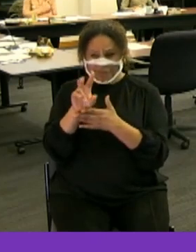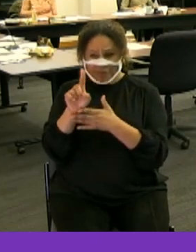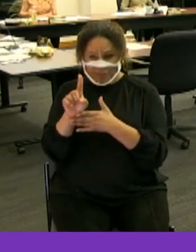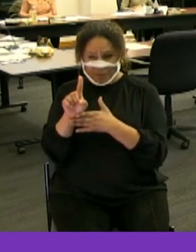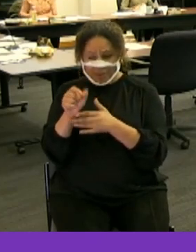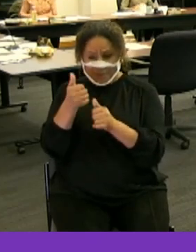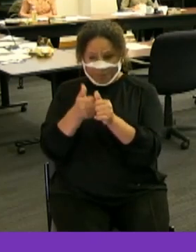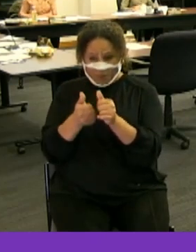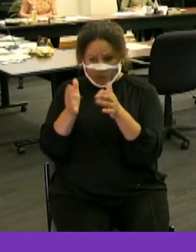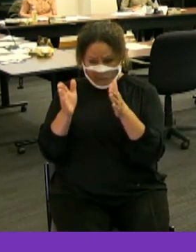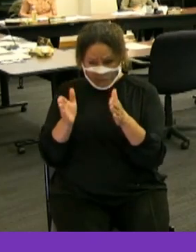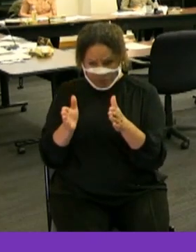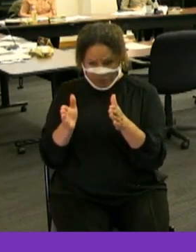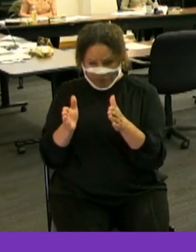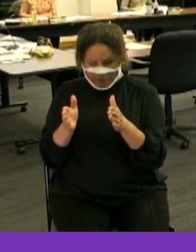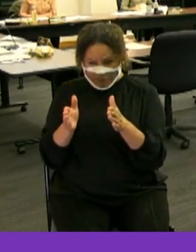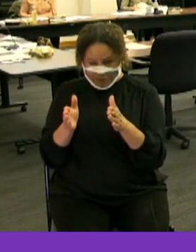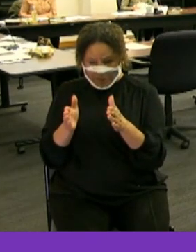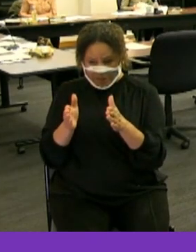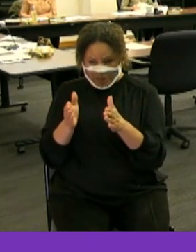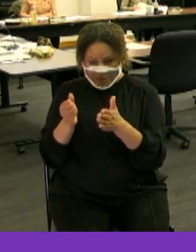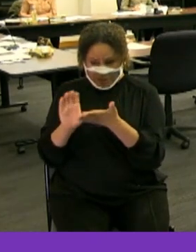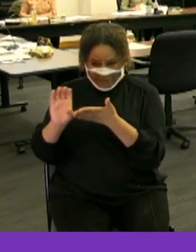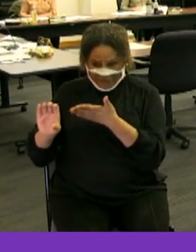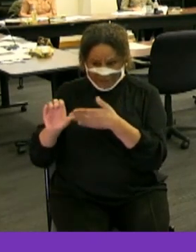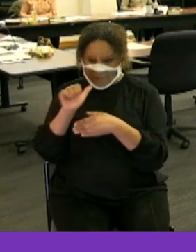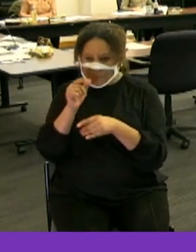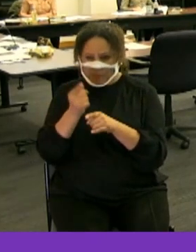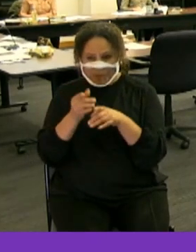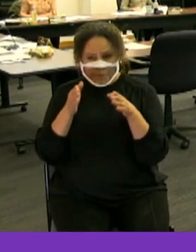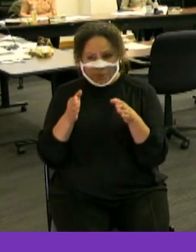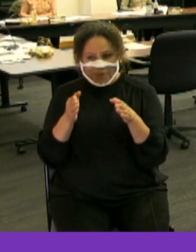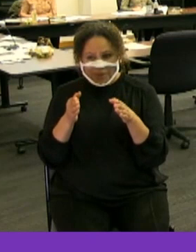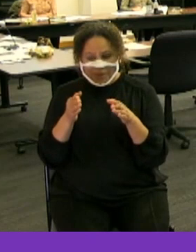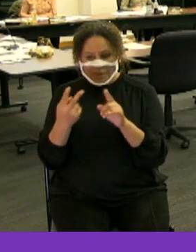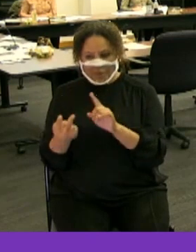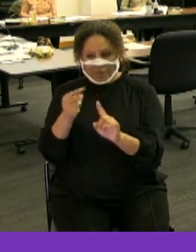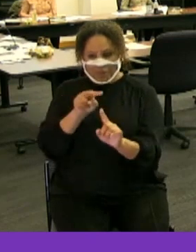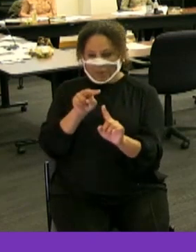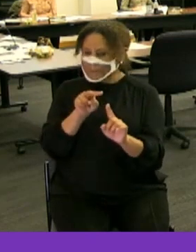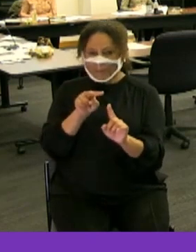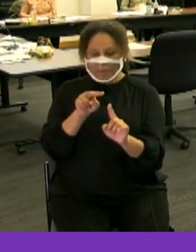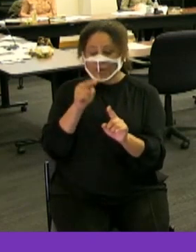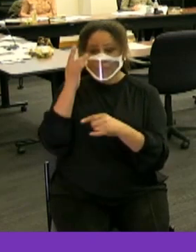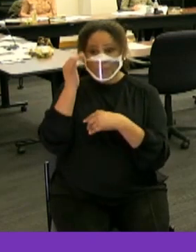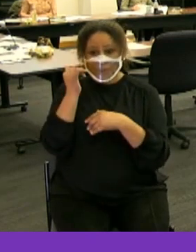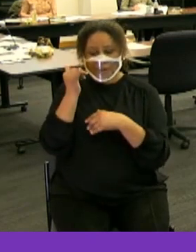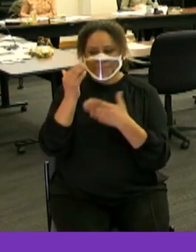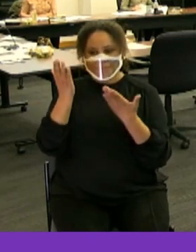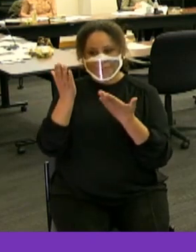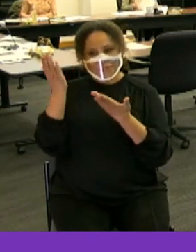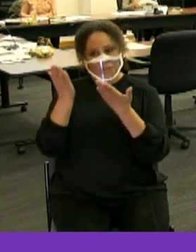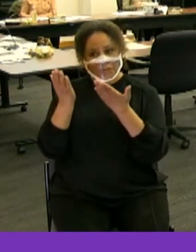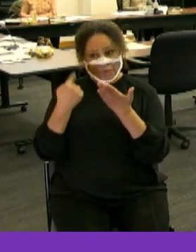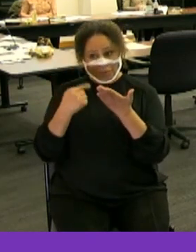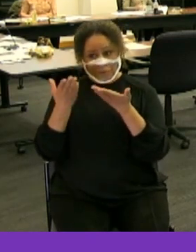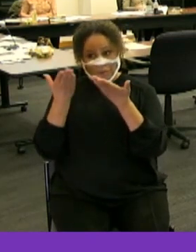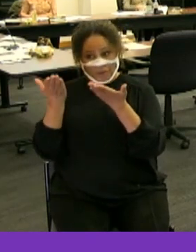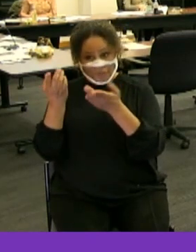$43,571 per student, which is not the right way to look at it because it's a service that we are offering,